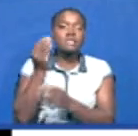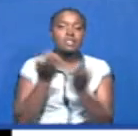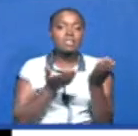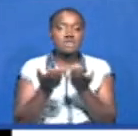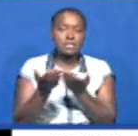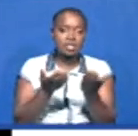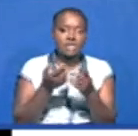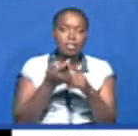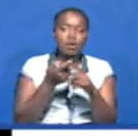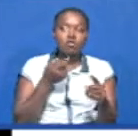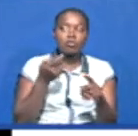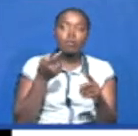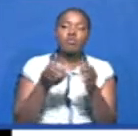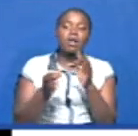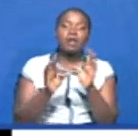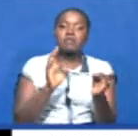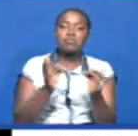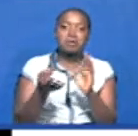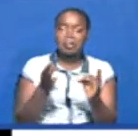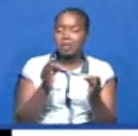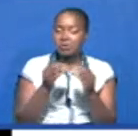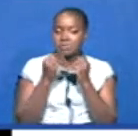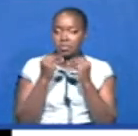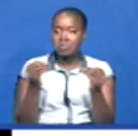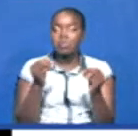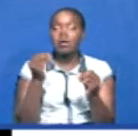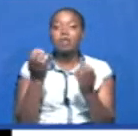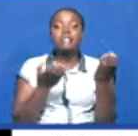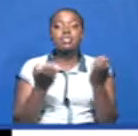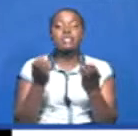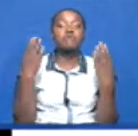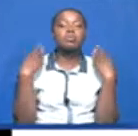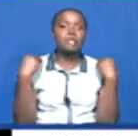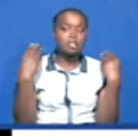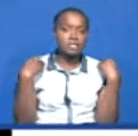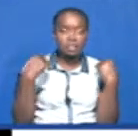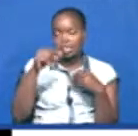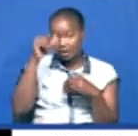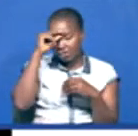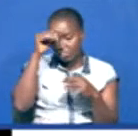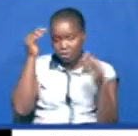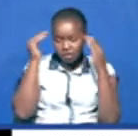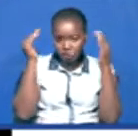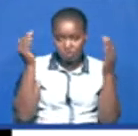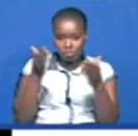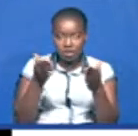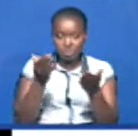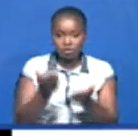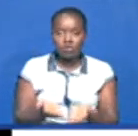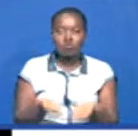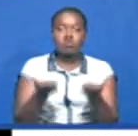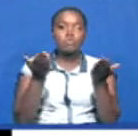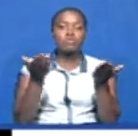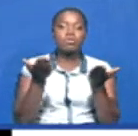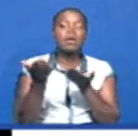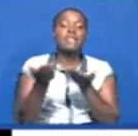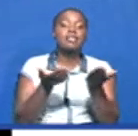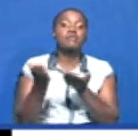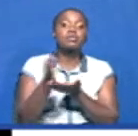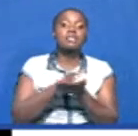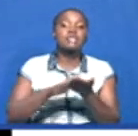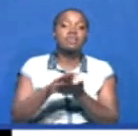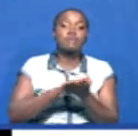from unfair trade practices. The government therefore is committed to improving the business environment in